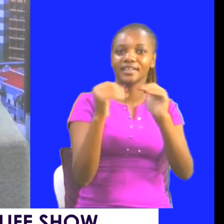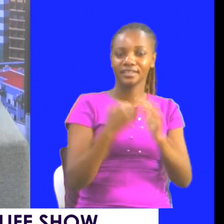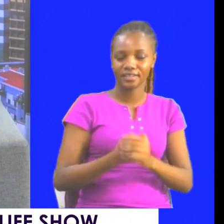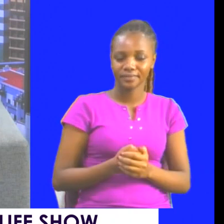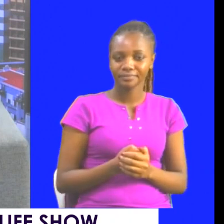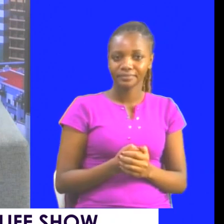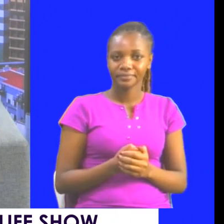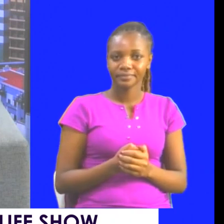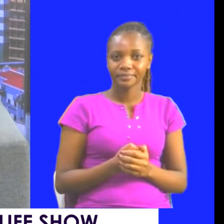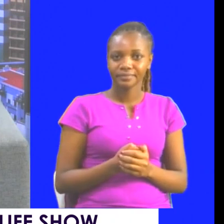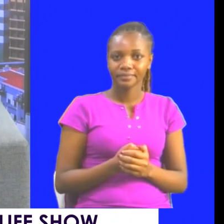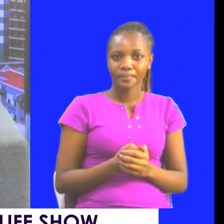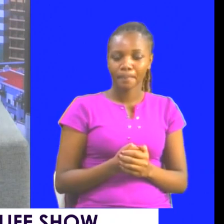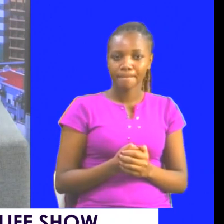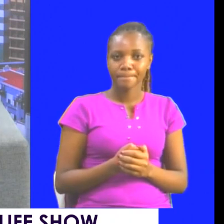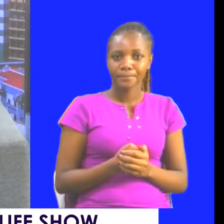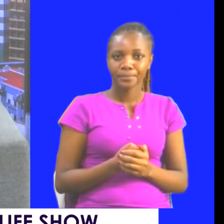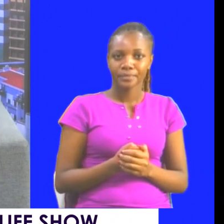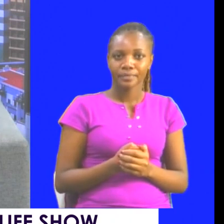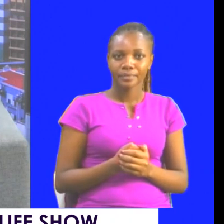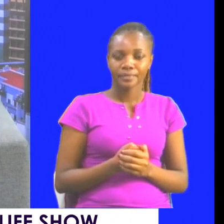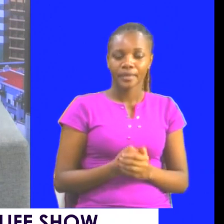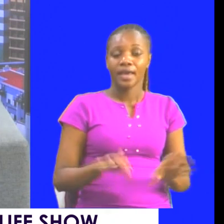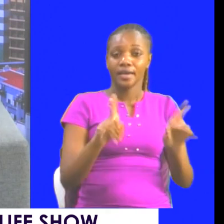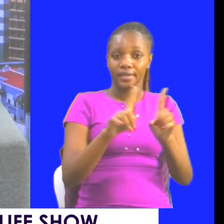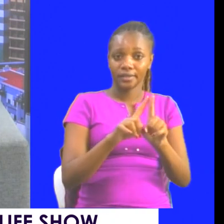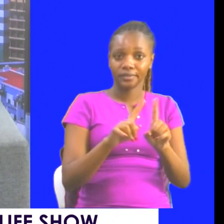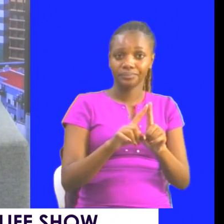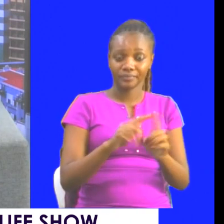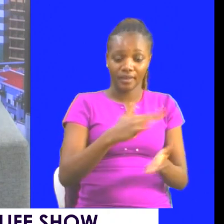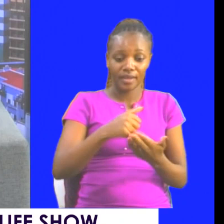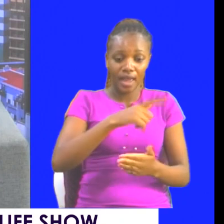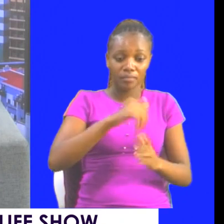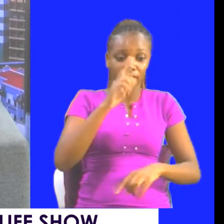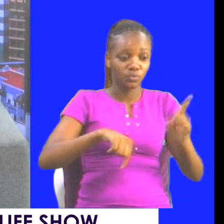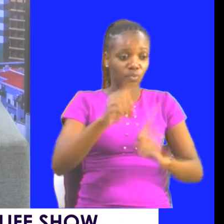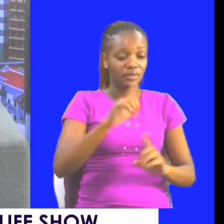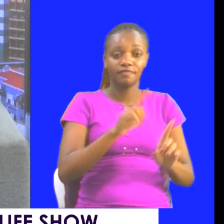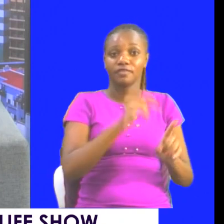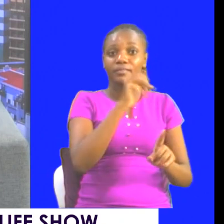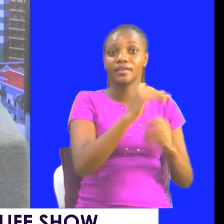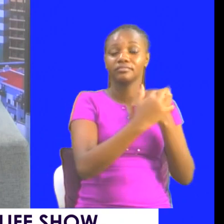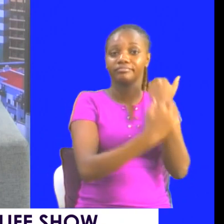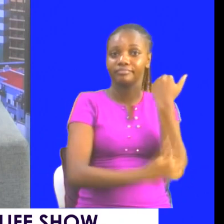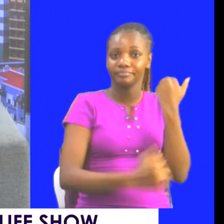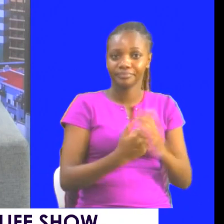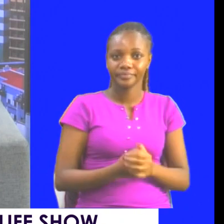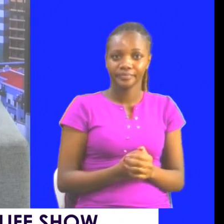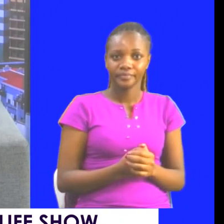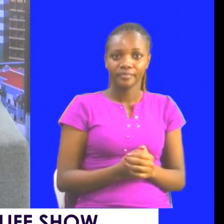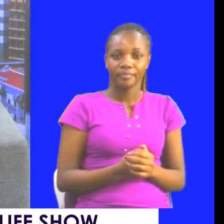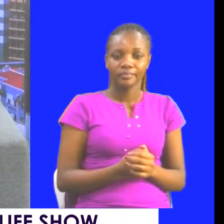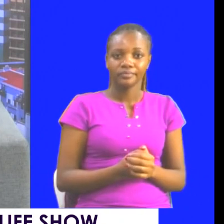levels that we were to be brought out of. And they brought us out of these places in multitudes, in